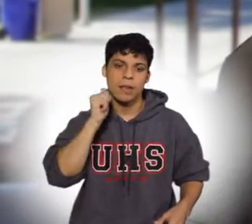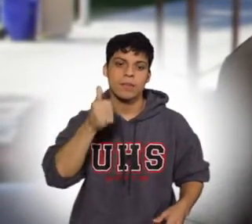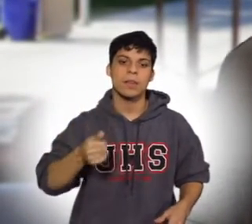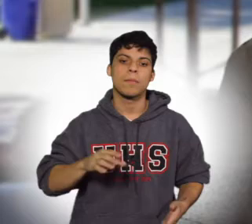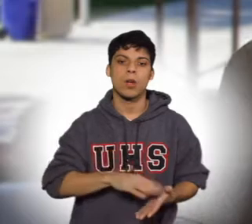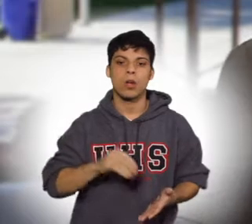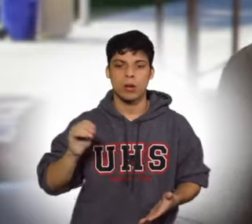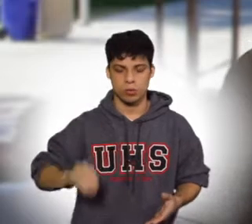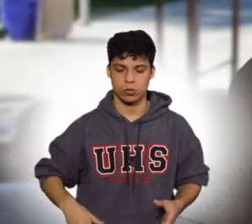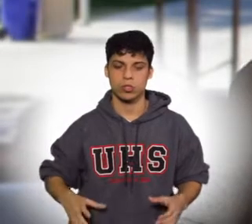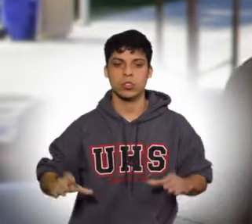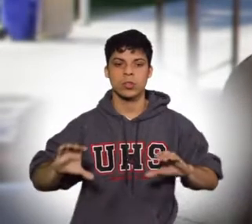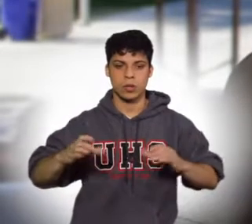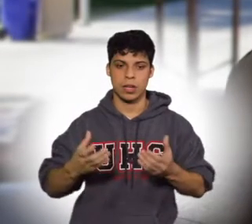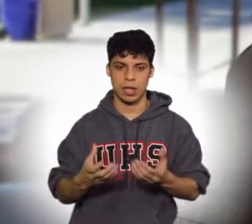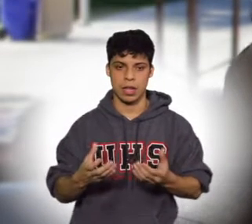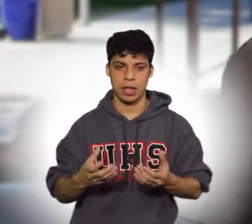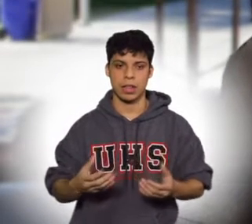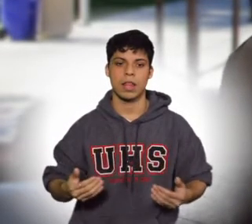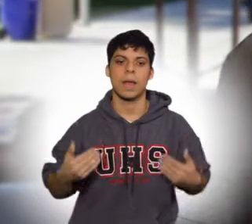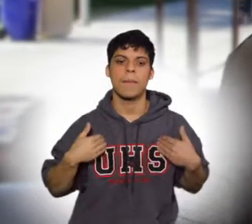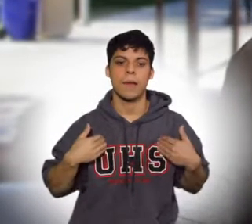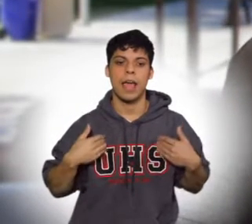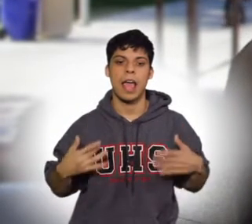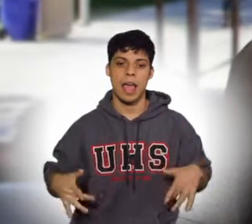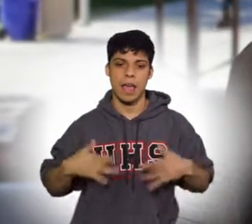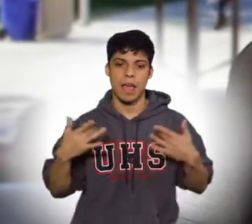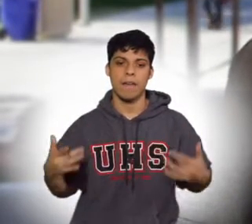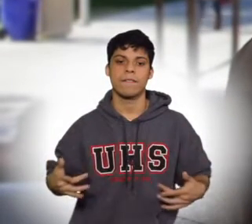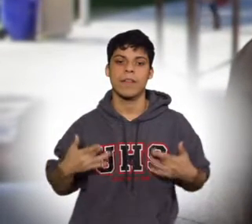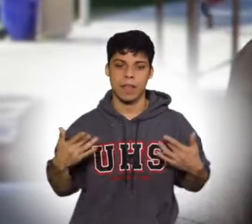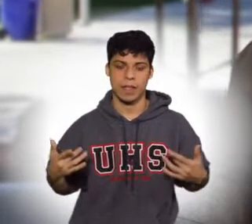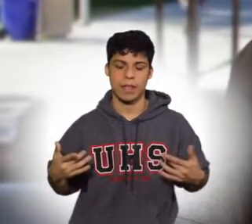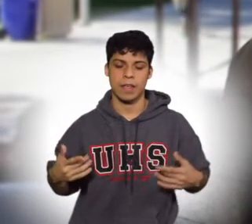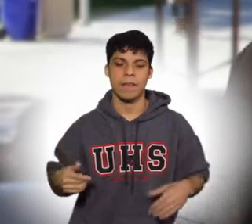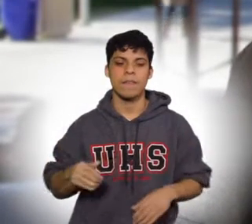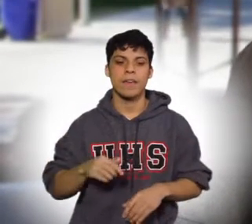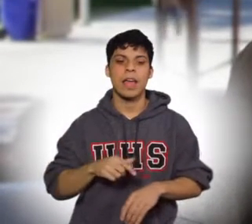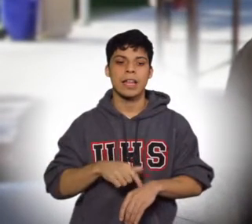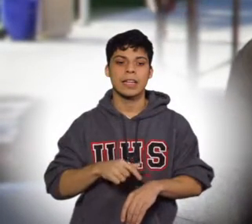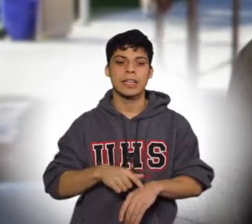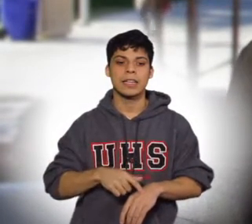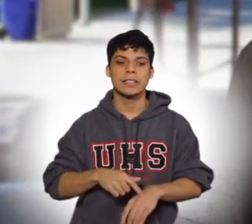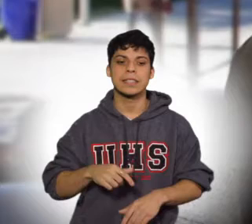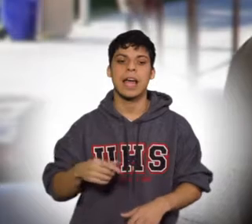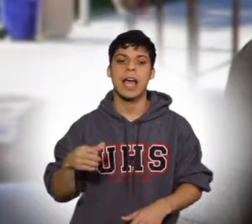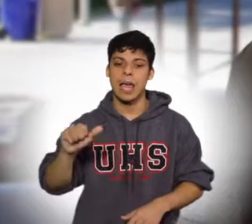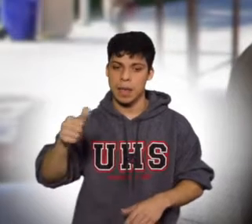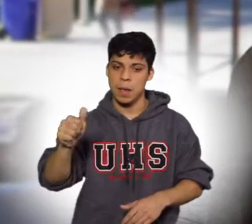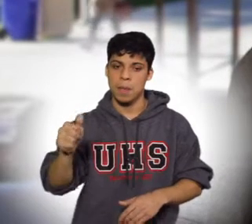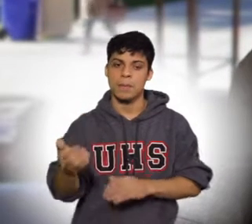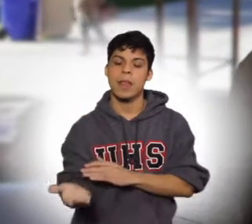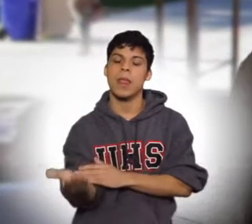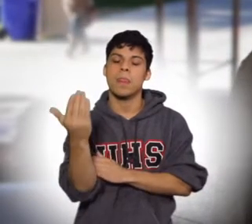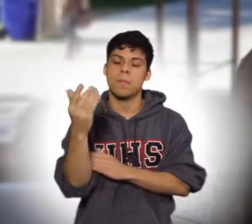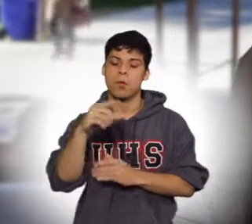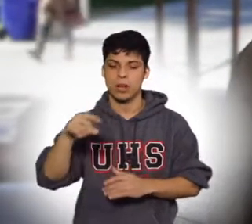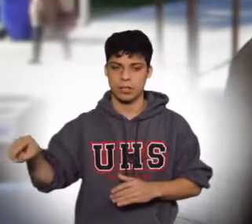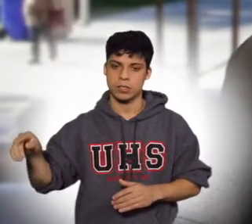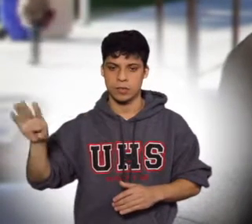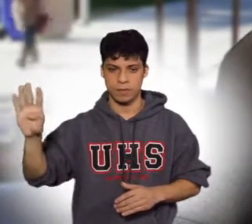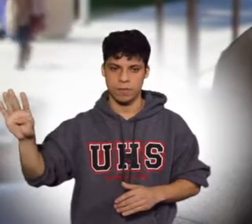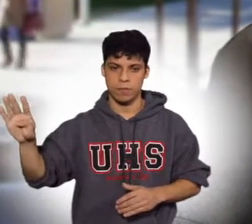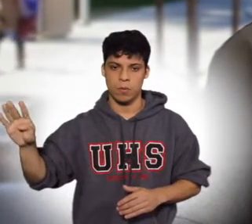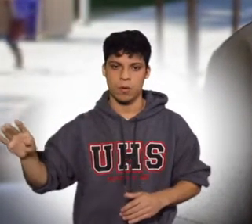invites everyone to unleash their creativity at the Creativity Festival held on the West Lawn at Fresno City College from 10 a.m. to